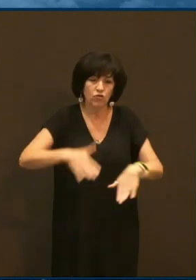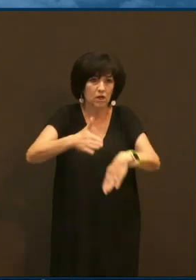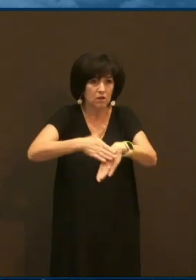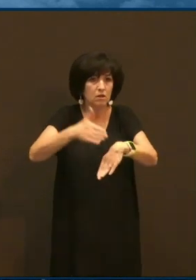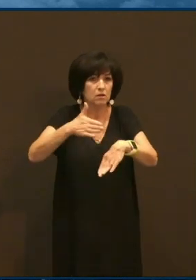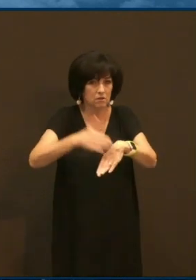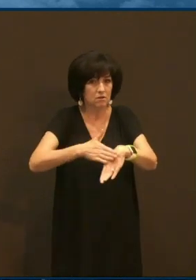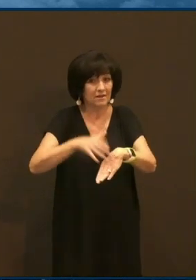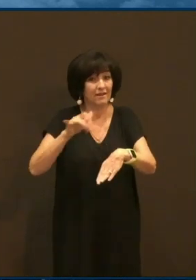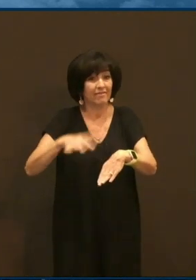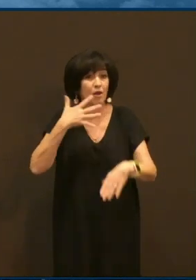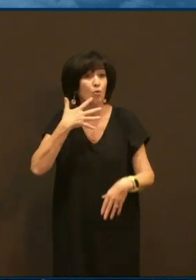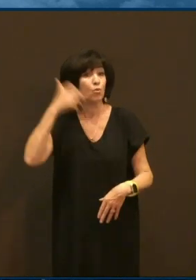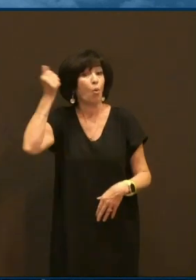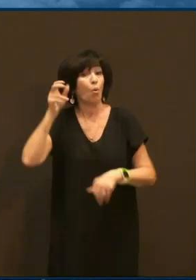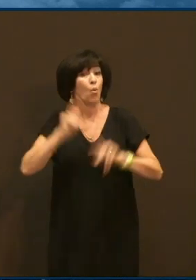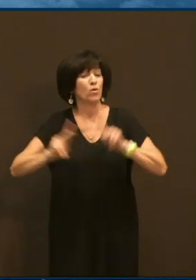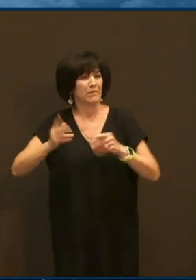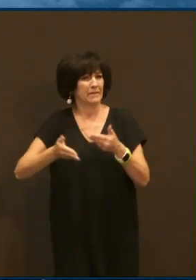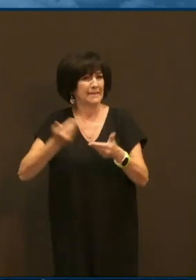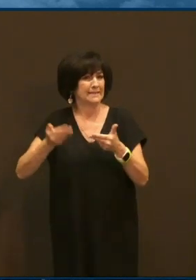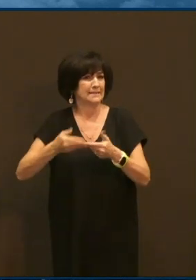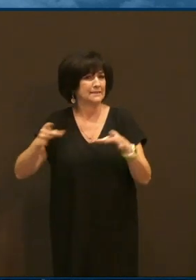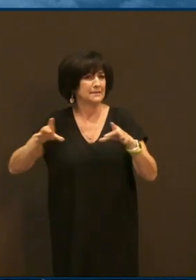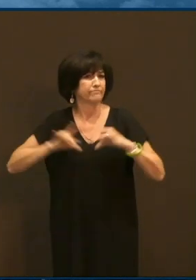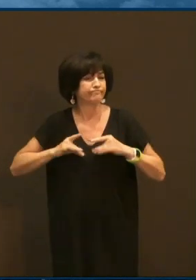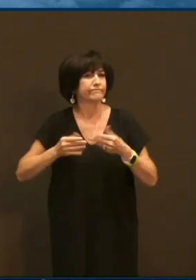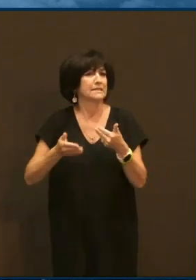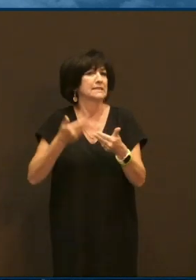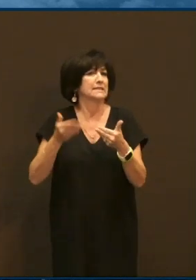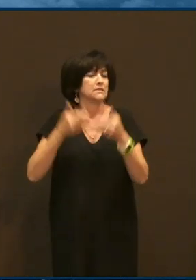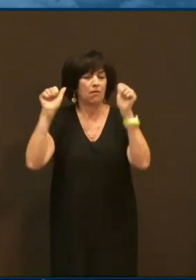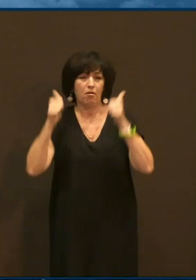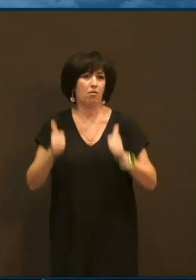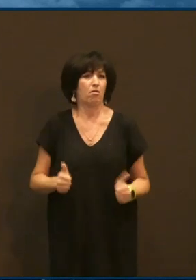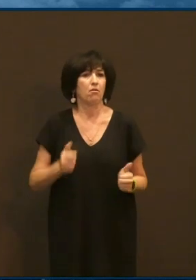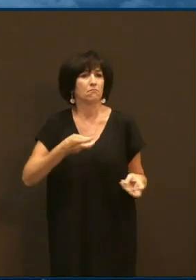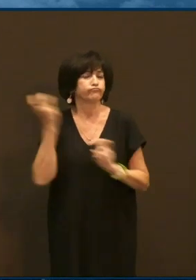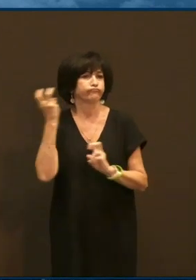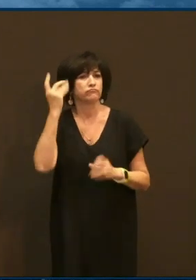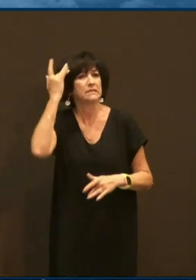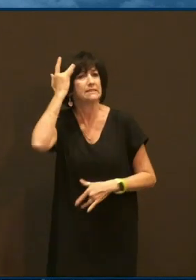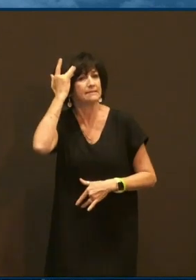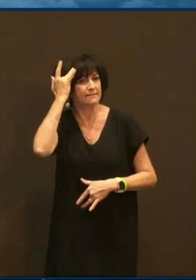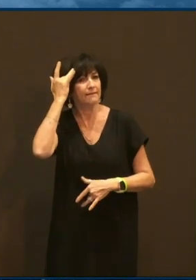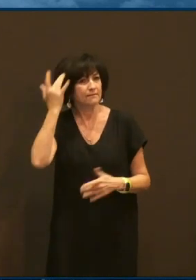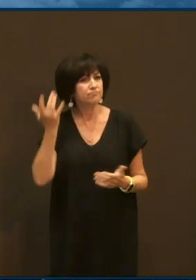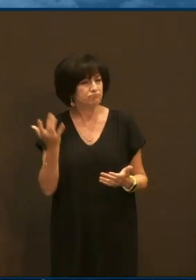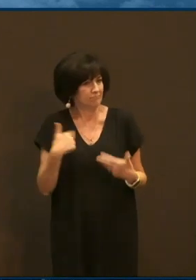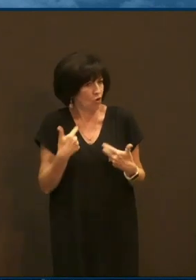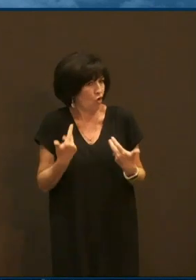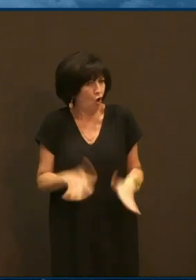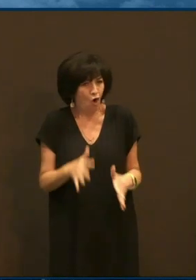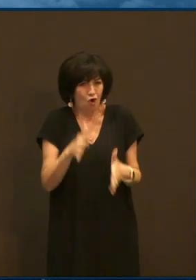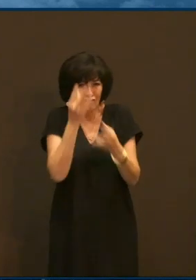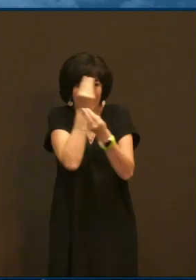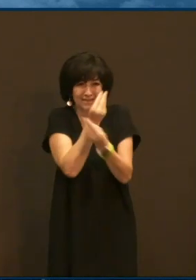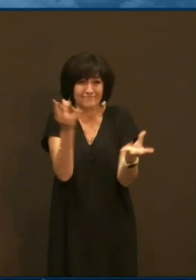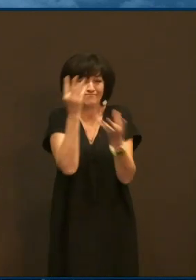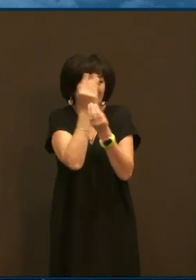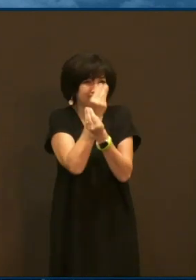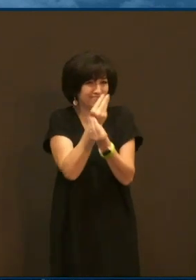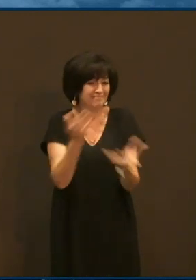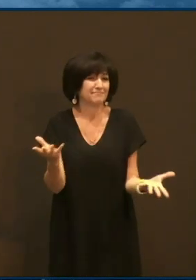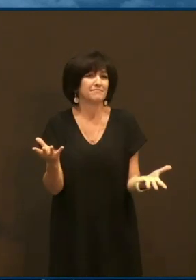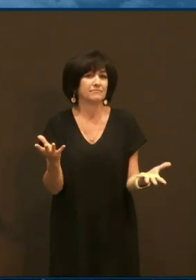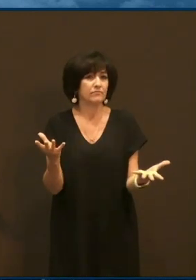our vulnerable populations. So getting tested really is so very important. And as Governor Carney was